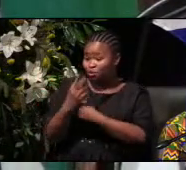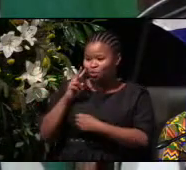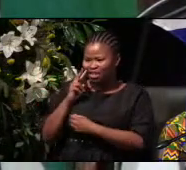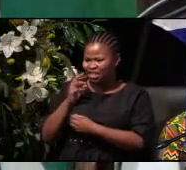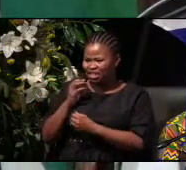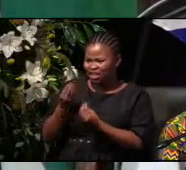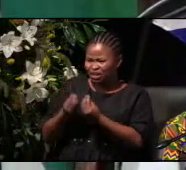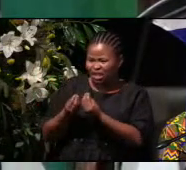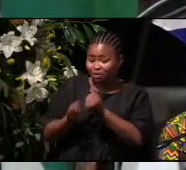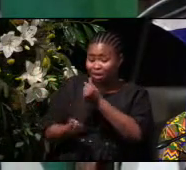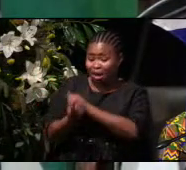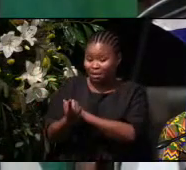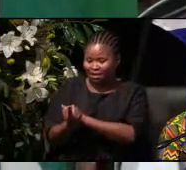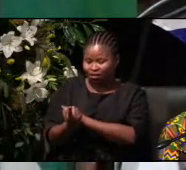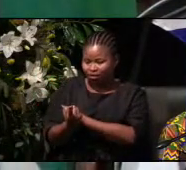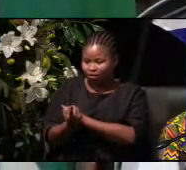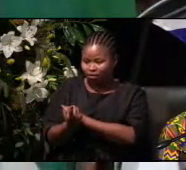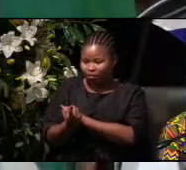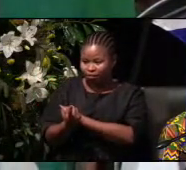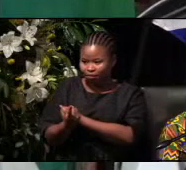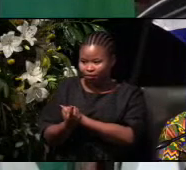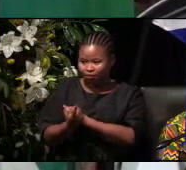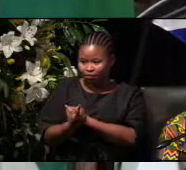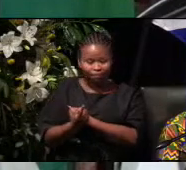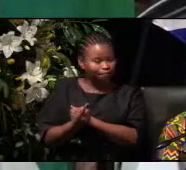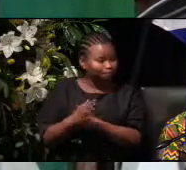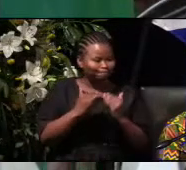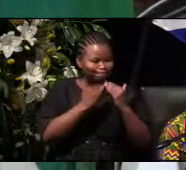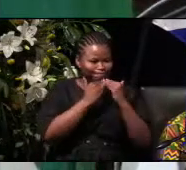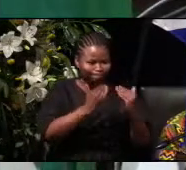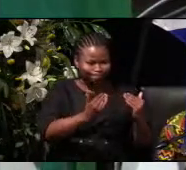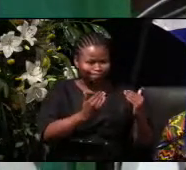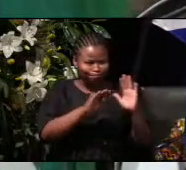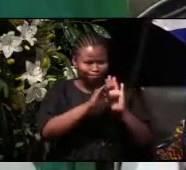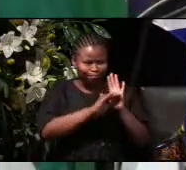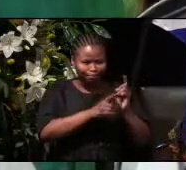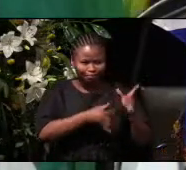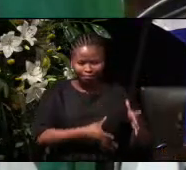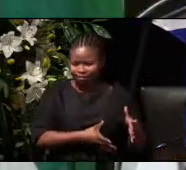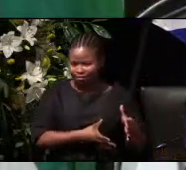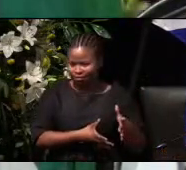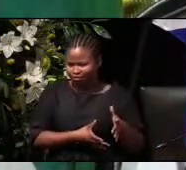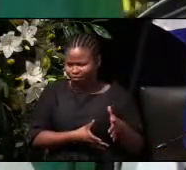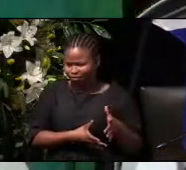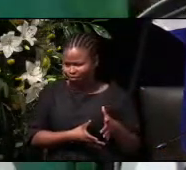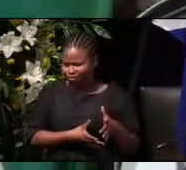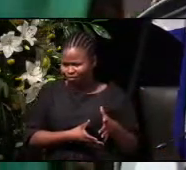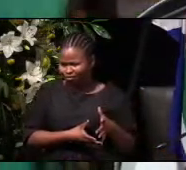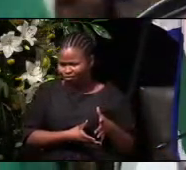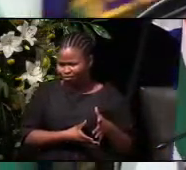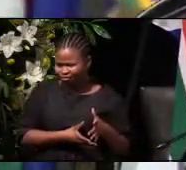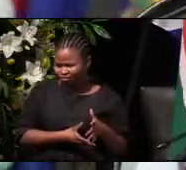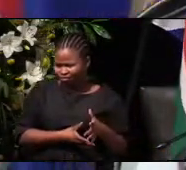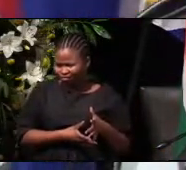seeing this happening in the Metros thank you program got it